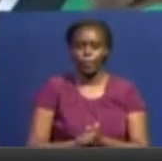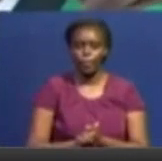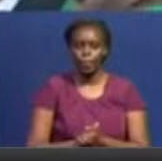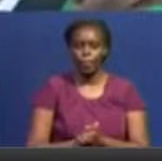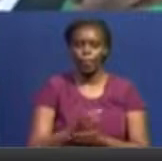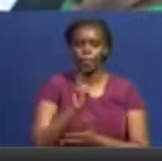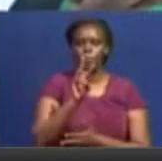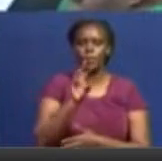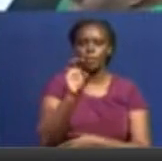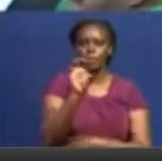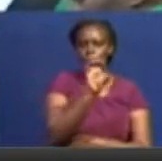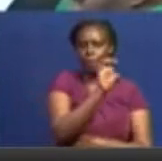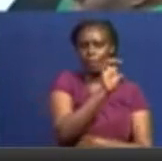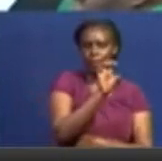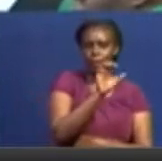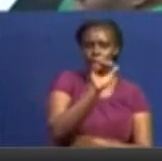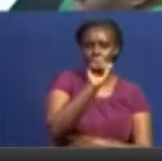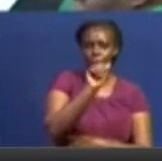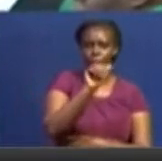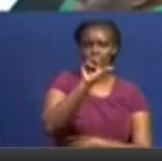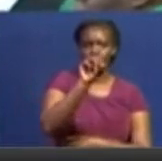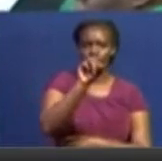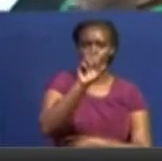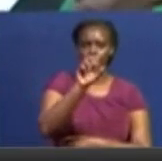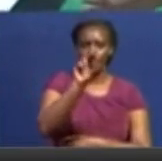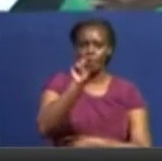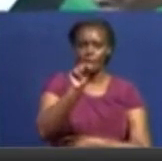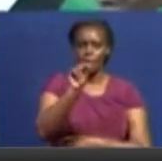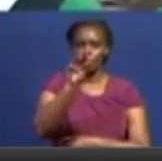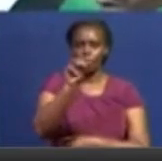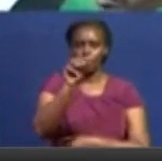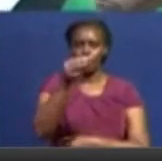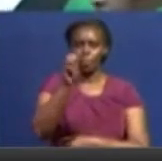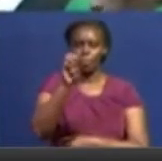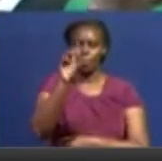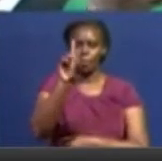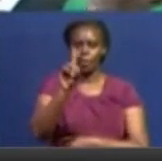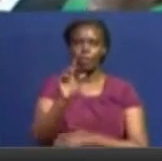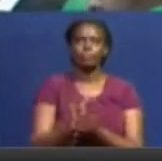Wajir East Aden Dawood Mohammed.